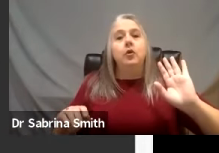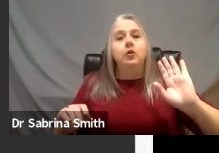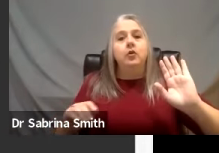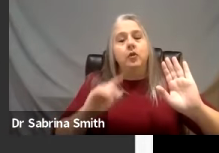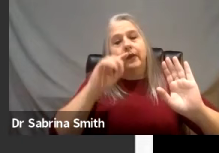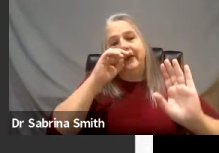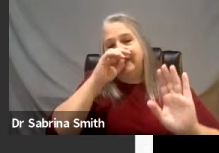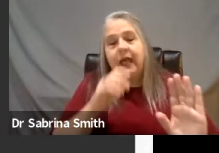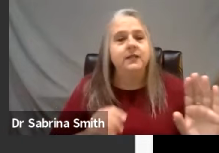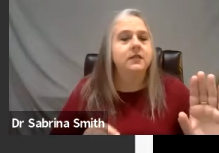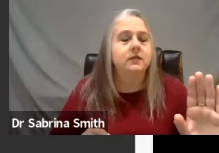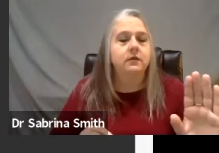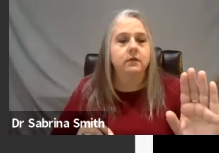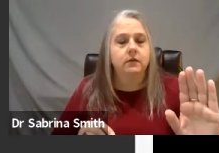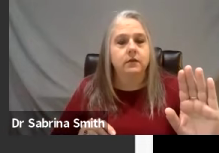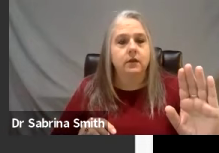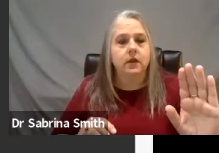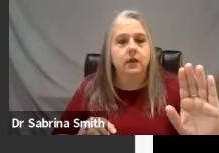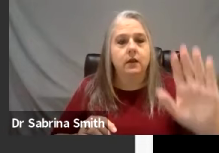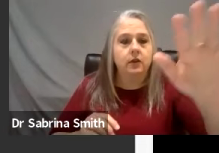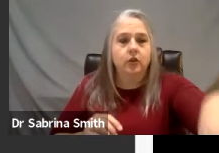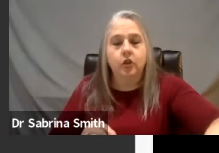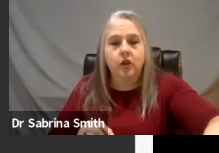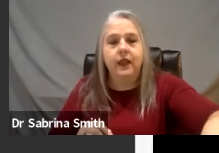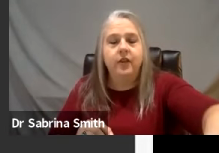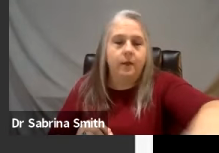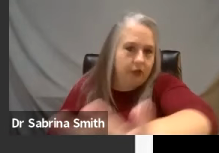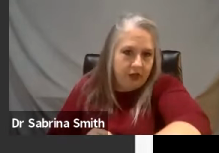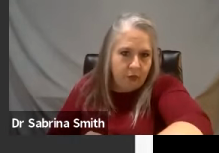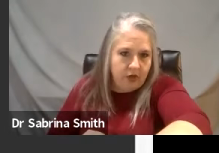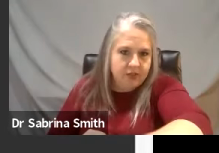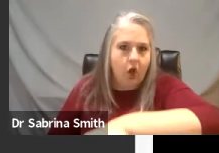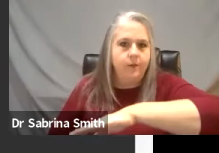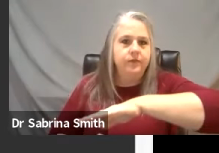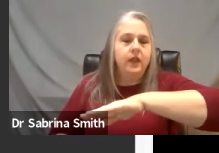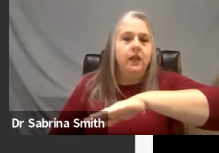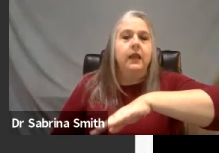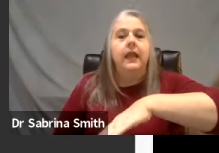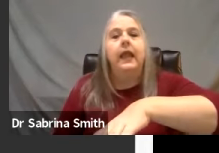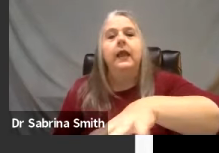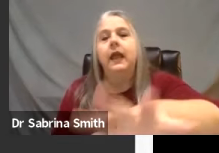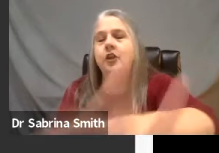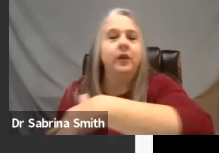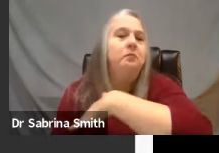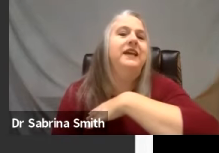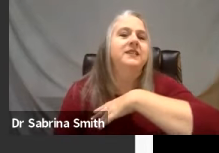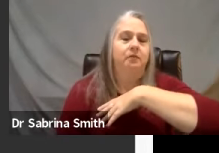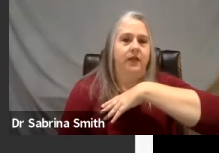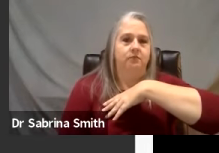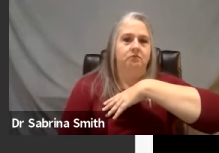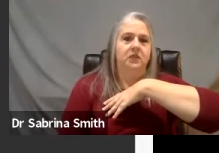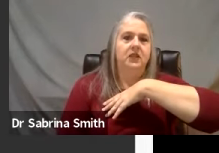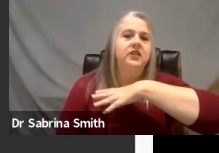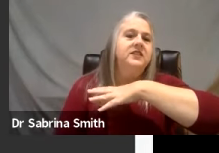So let's look at what you saw, and you can pick